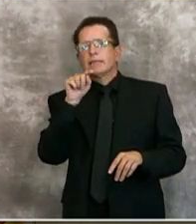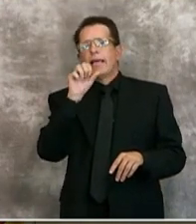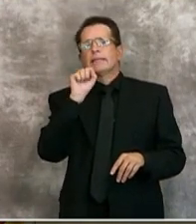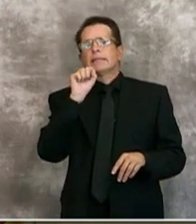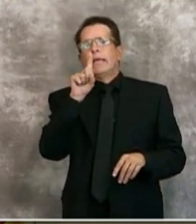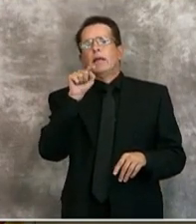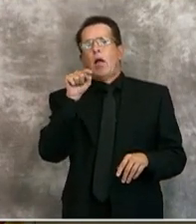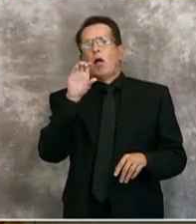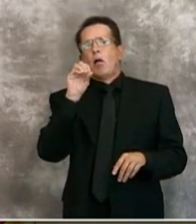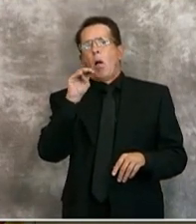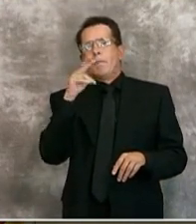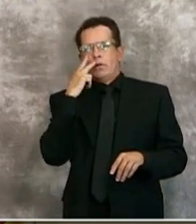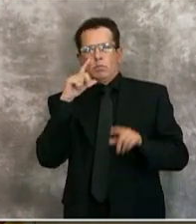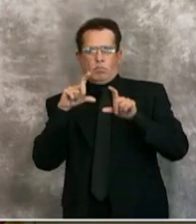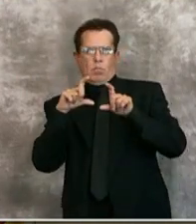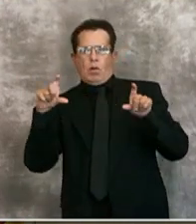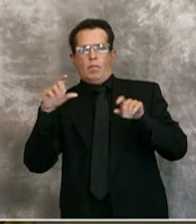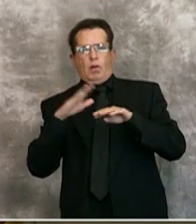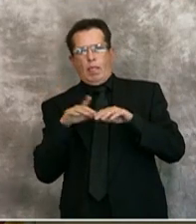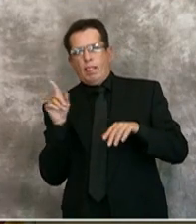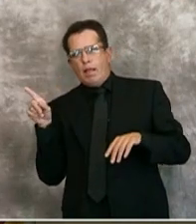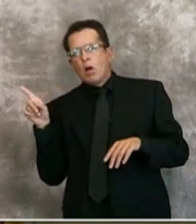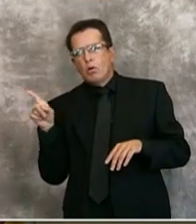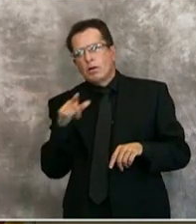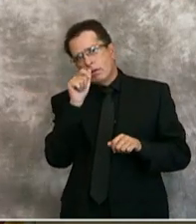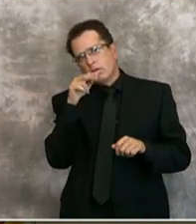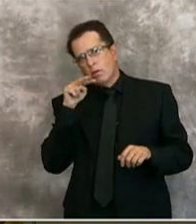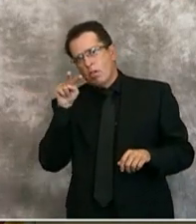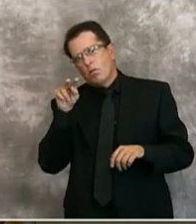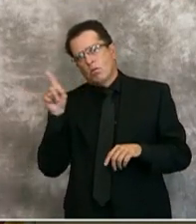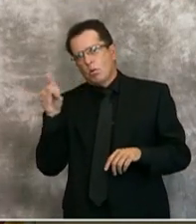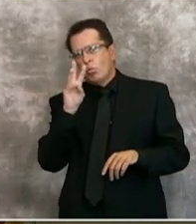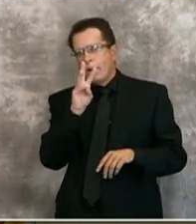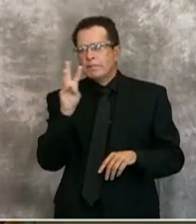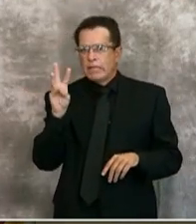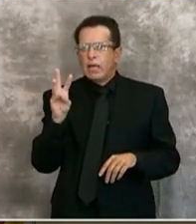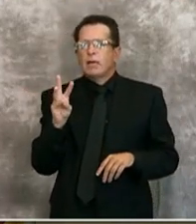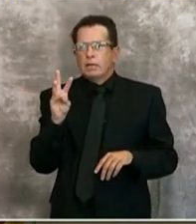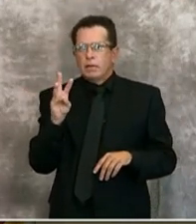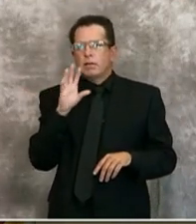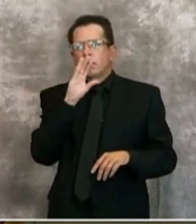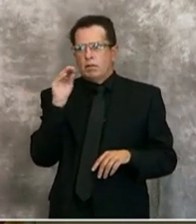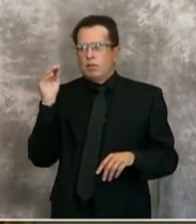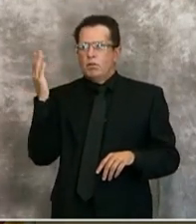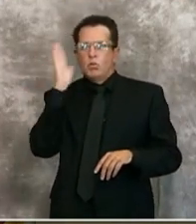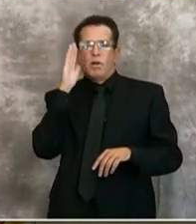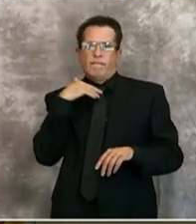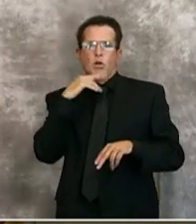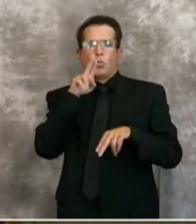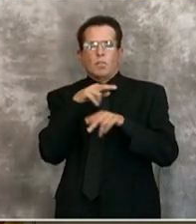coronavirus-sd.com. It's right here in front of me. And again, the media department will be sending out the normal